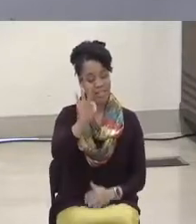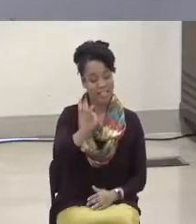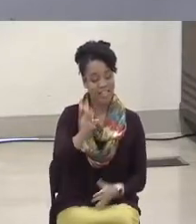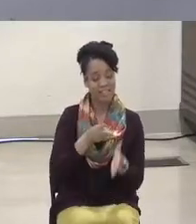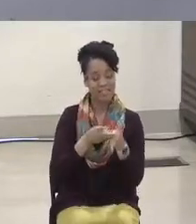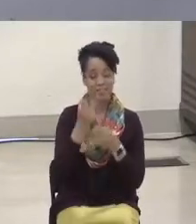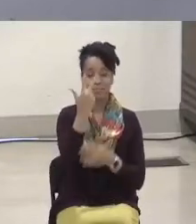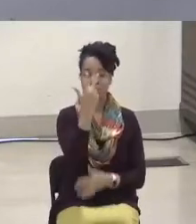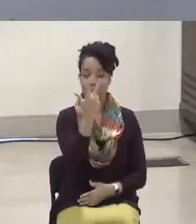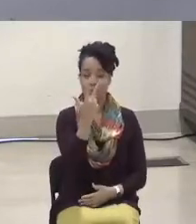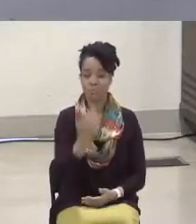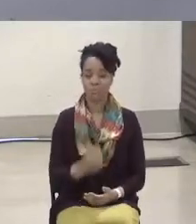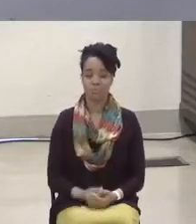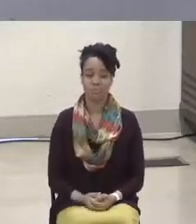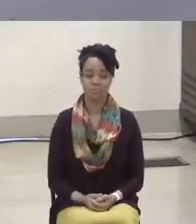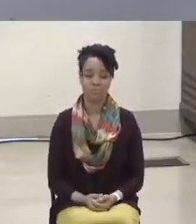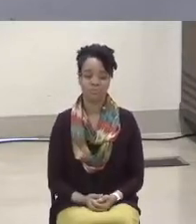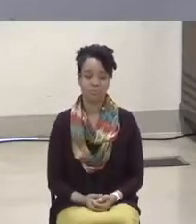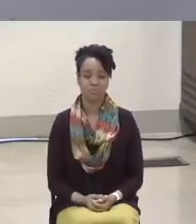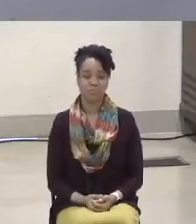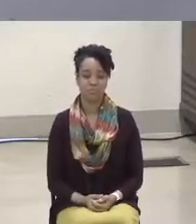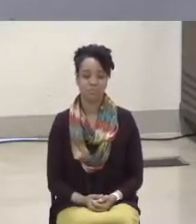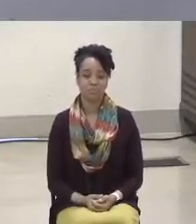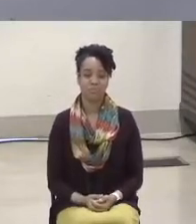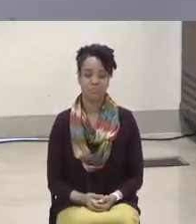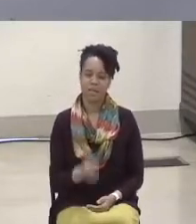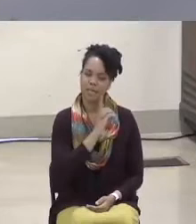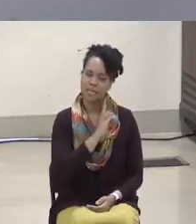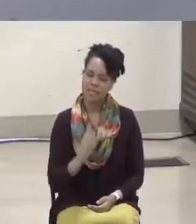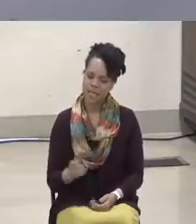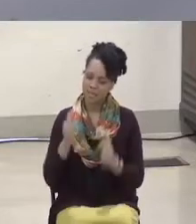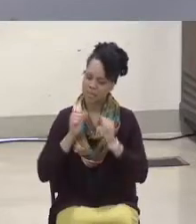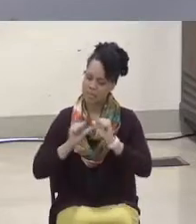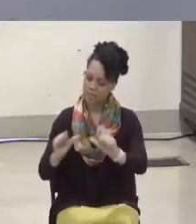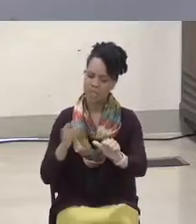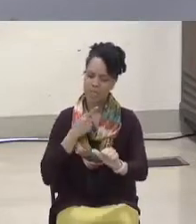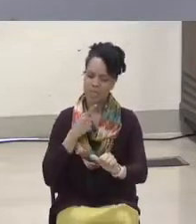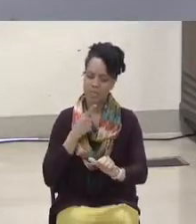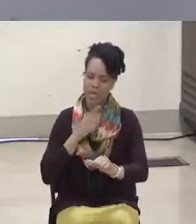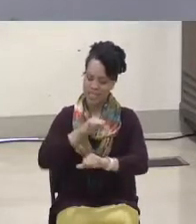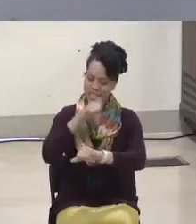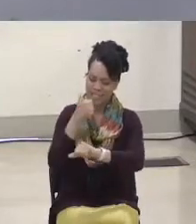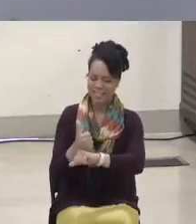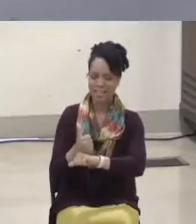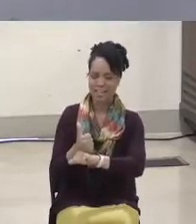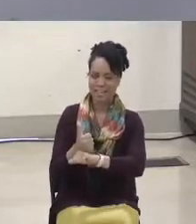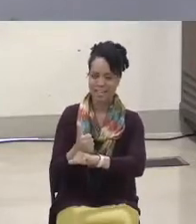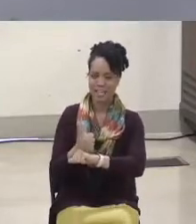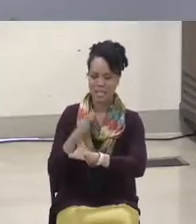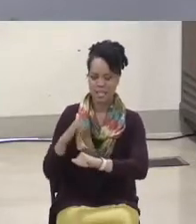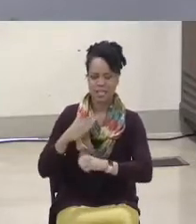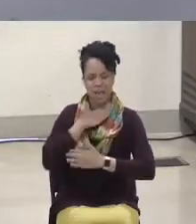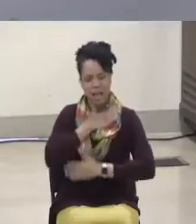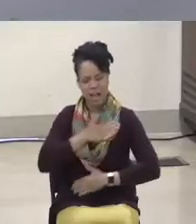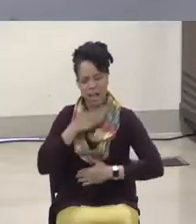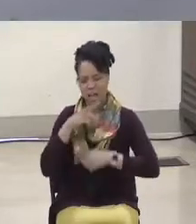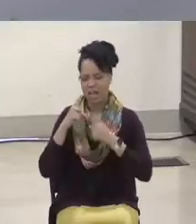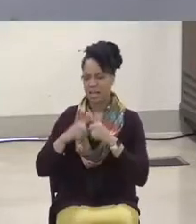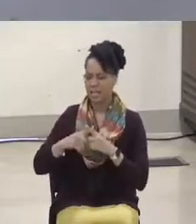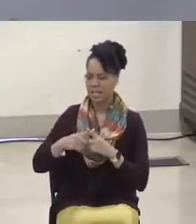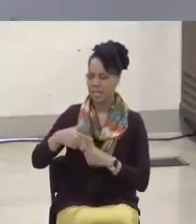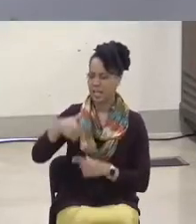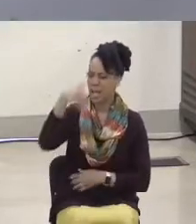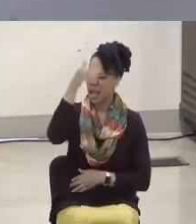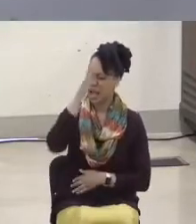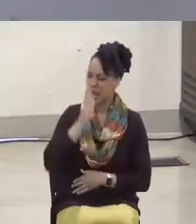verse 3, Pero en el versículo 29, capítulo David still set his affection to the house of my God, he said. En el